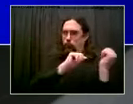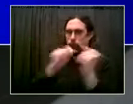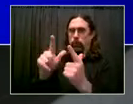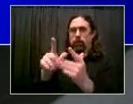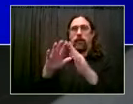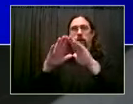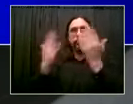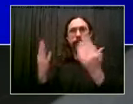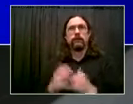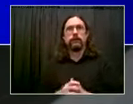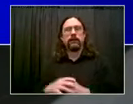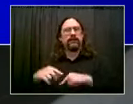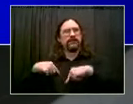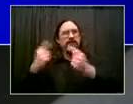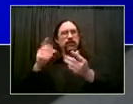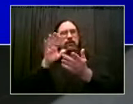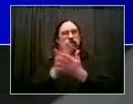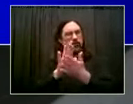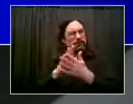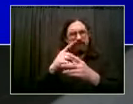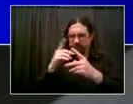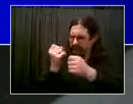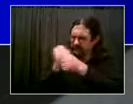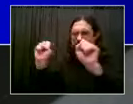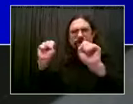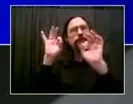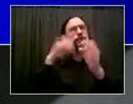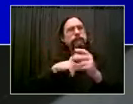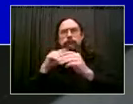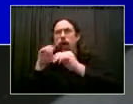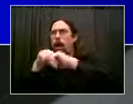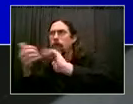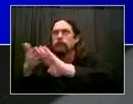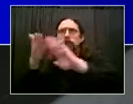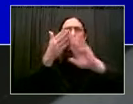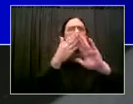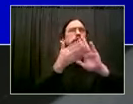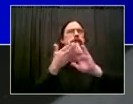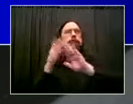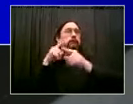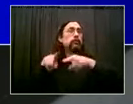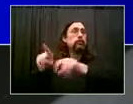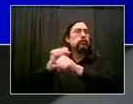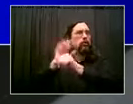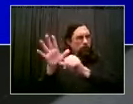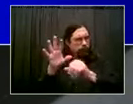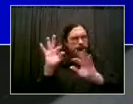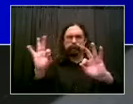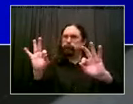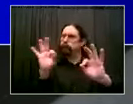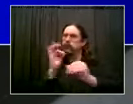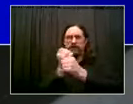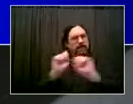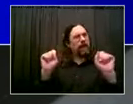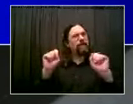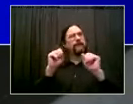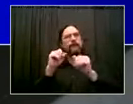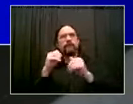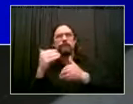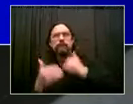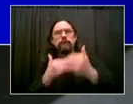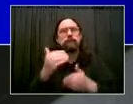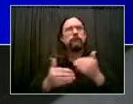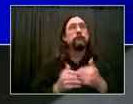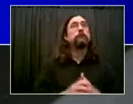gold standard of health and safety measures. We're going to do that again. We're going to keep our situation room running. Look, New York City proved when